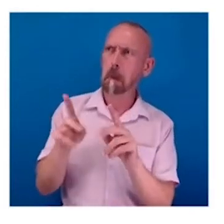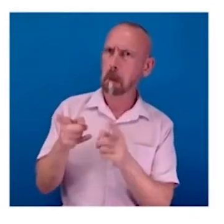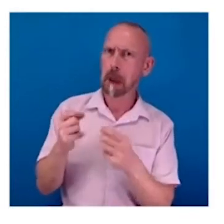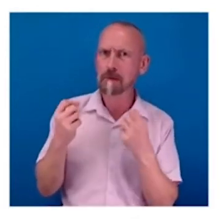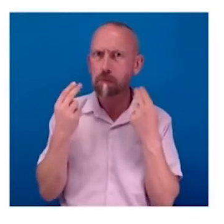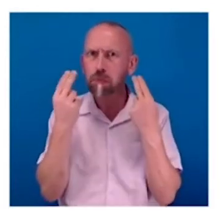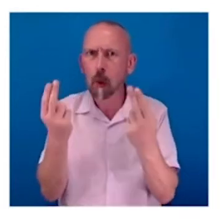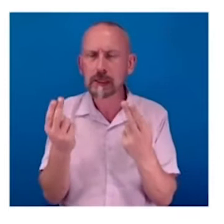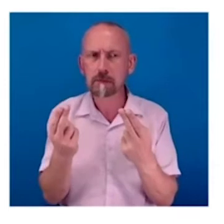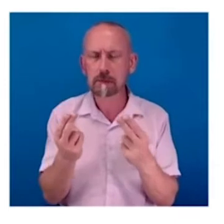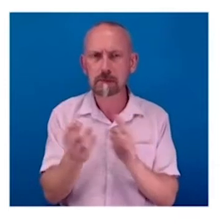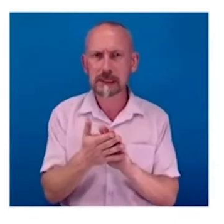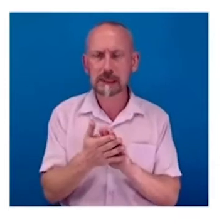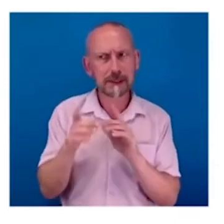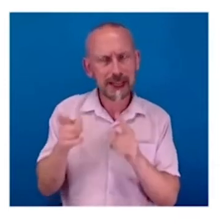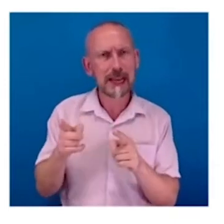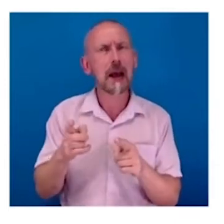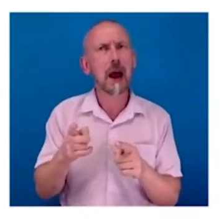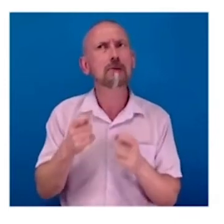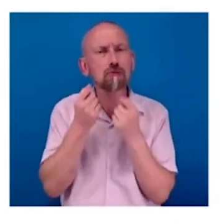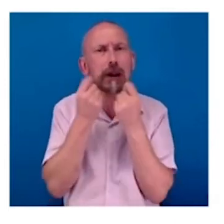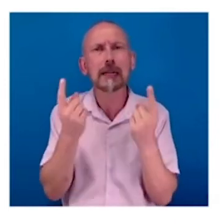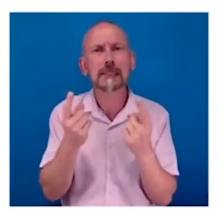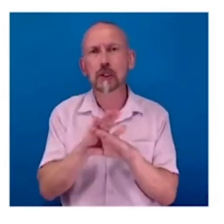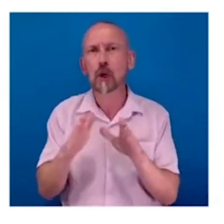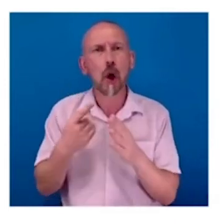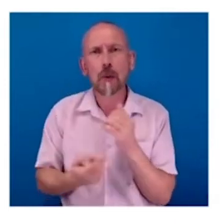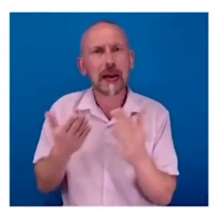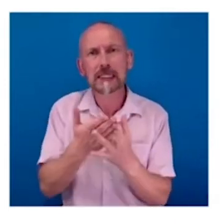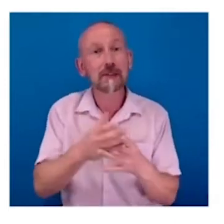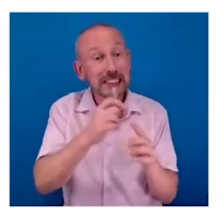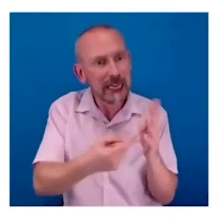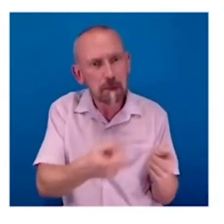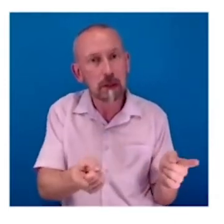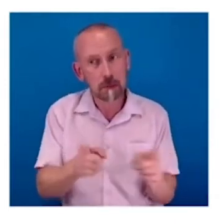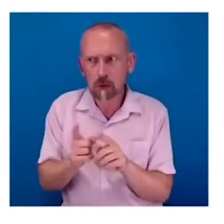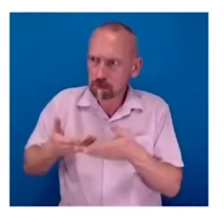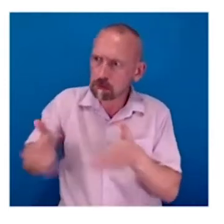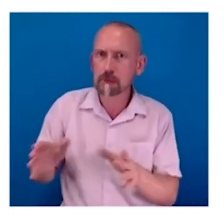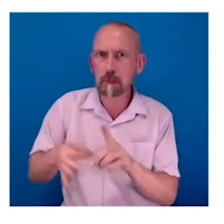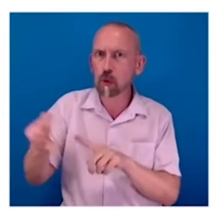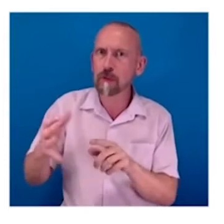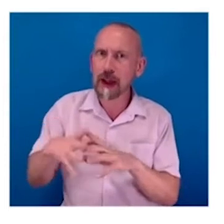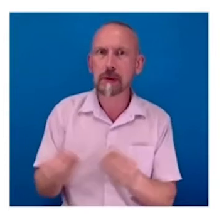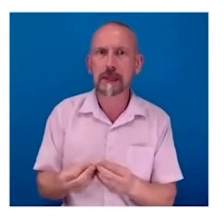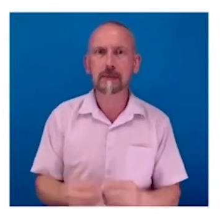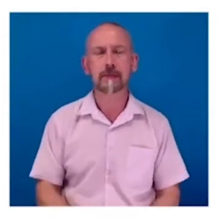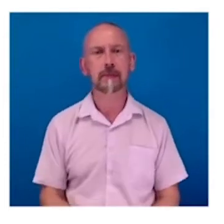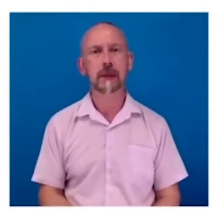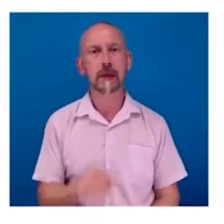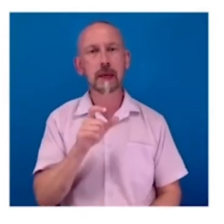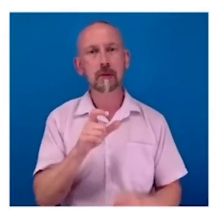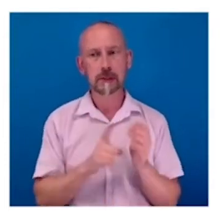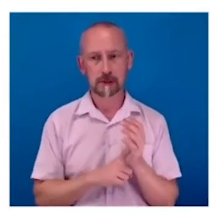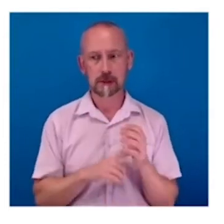it'll be better for everybody, not just people with a disability. Yeah, that's a good point. And, you know, that I wish we had a lot of time just to talk about maturity models as a